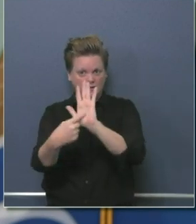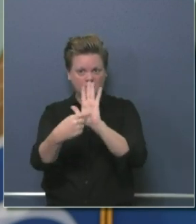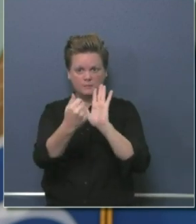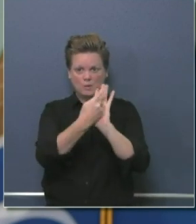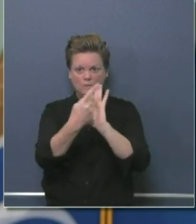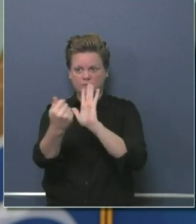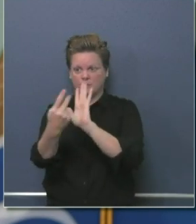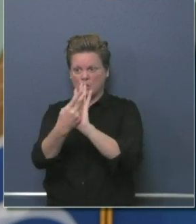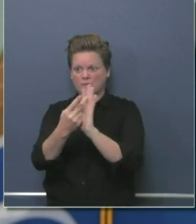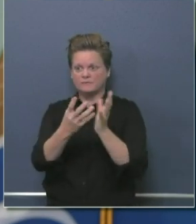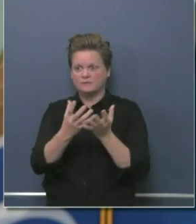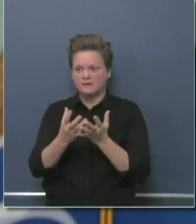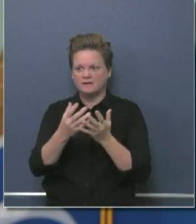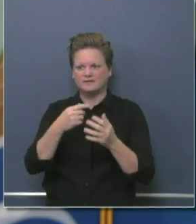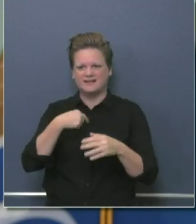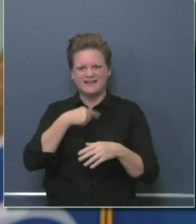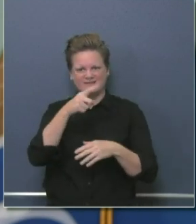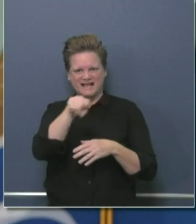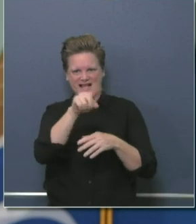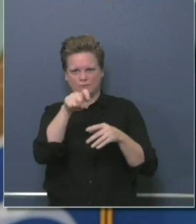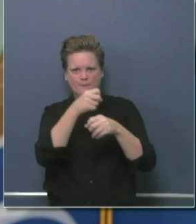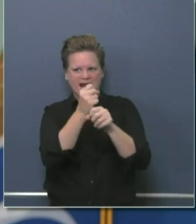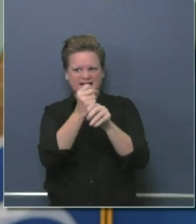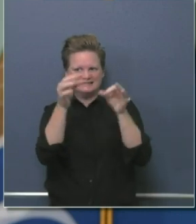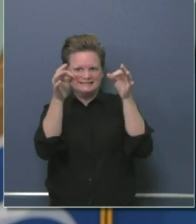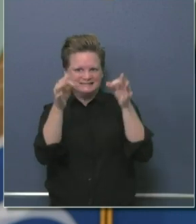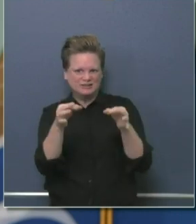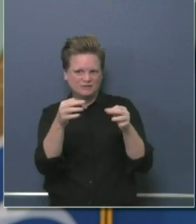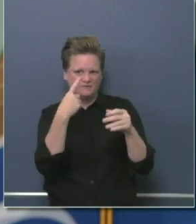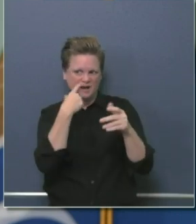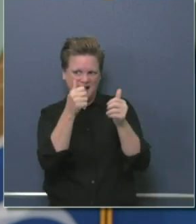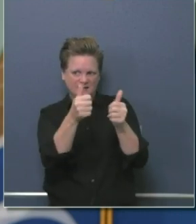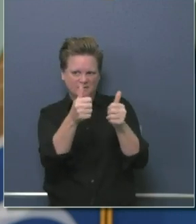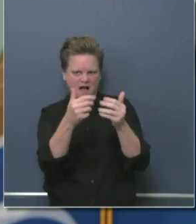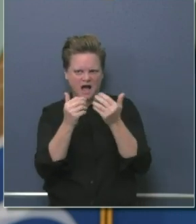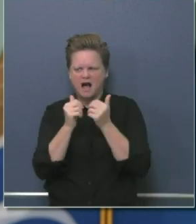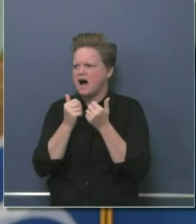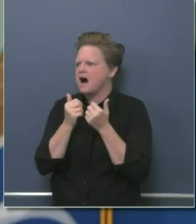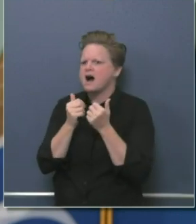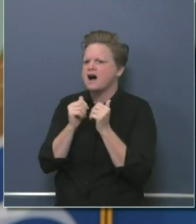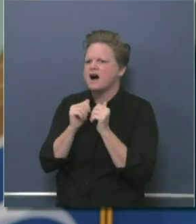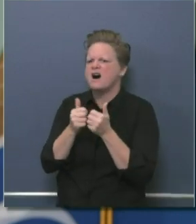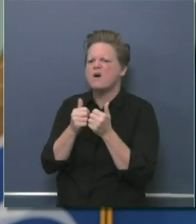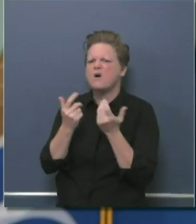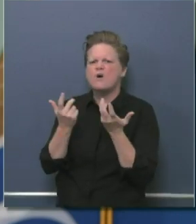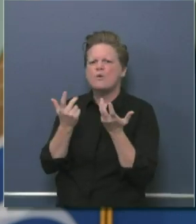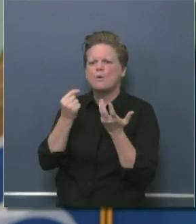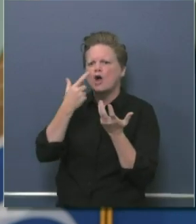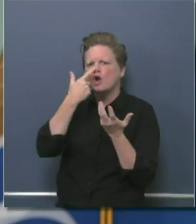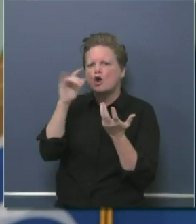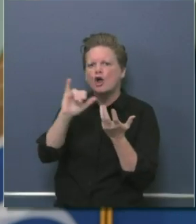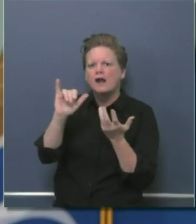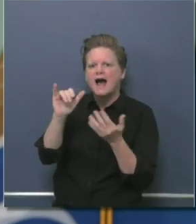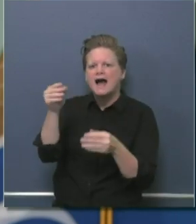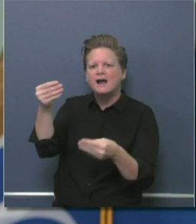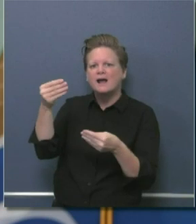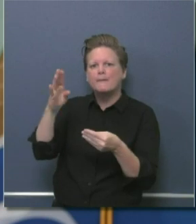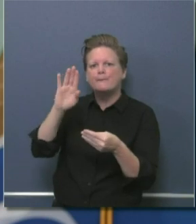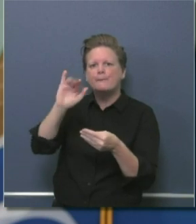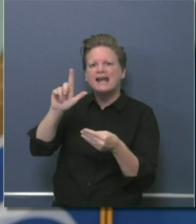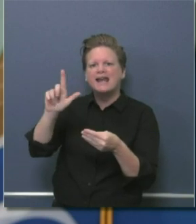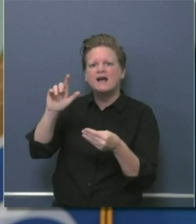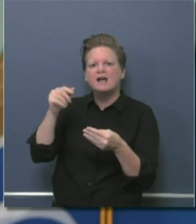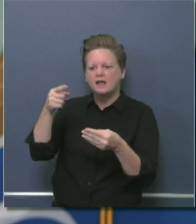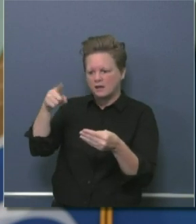the state of California, and make that determination for themselves of what's important on behalf of their constituency, and I will deeply respect